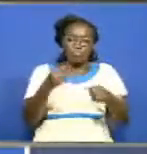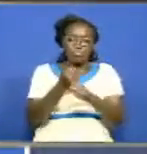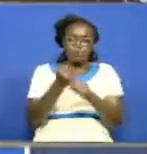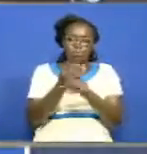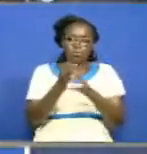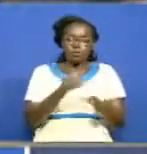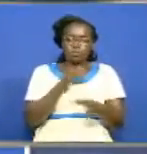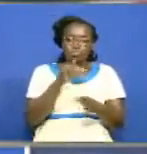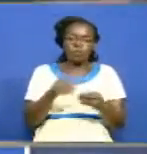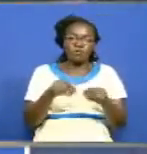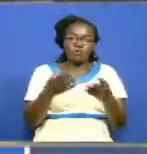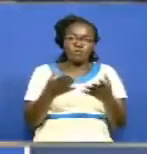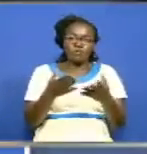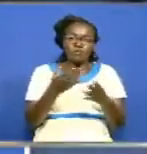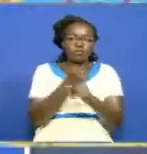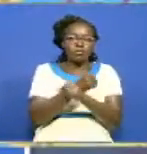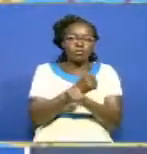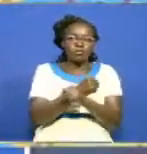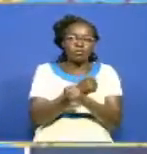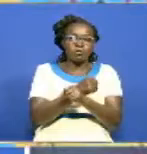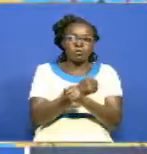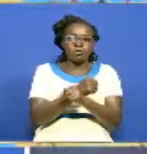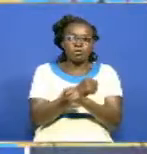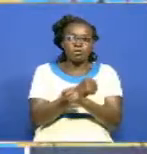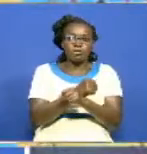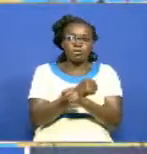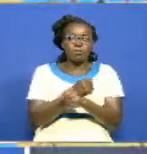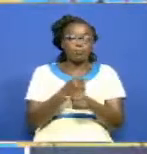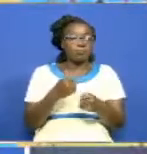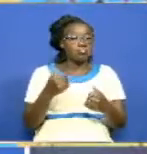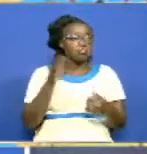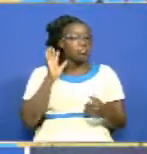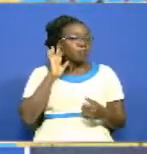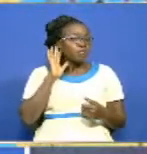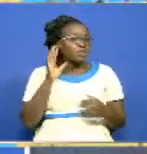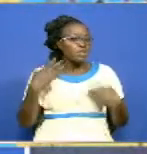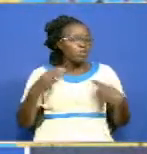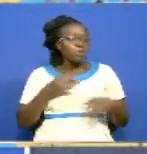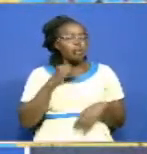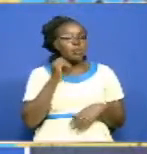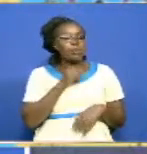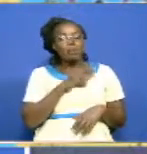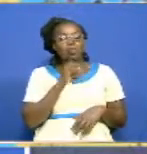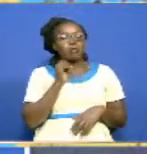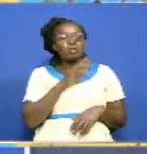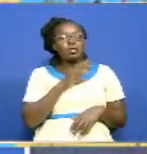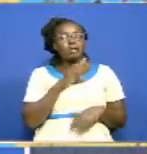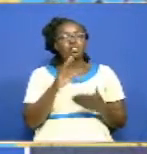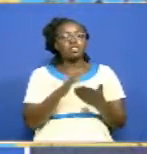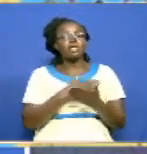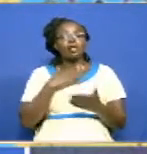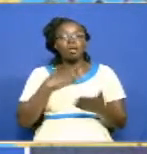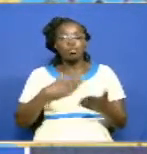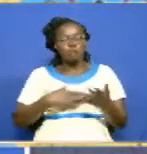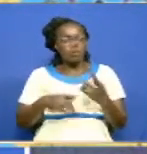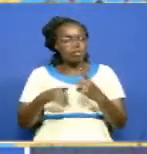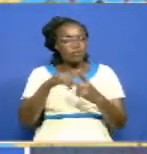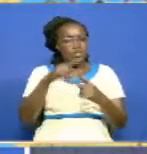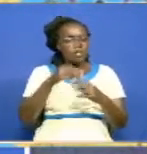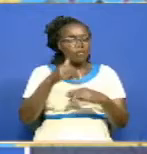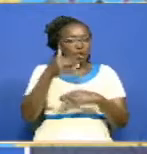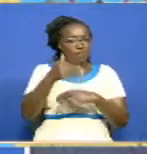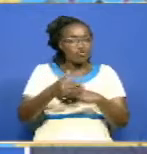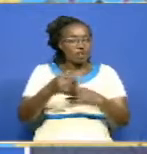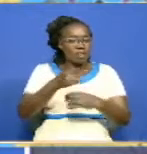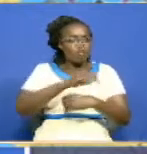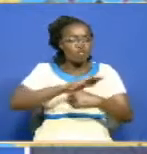not offer immediate protection. We have had this notion where people are complaining that somebody got positive the day after